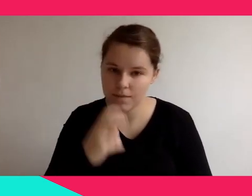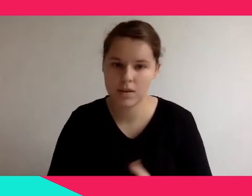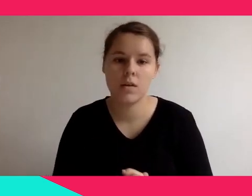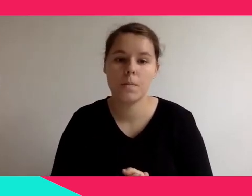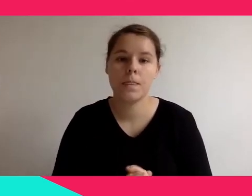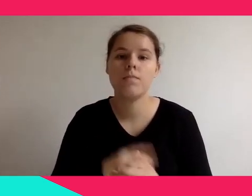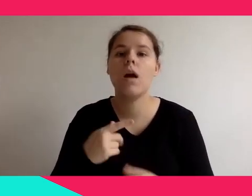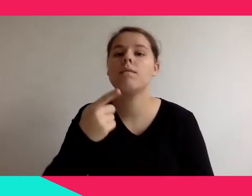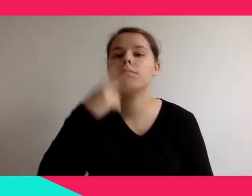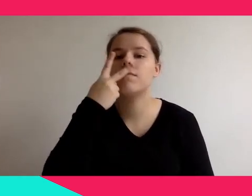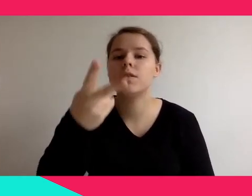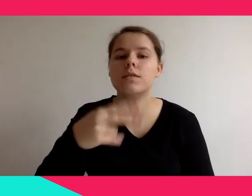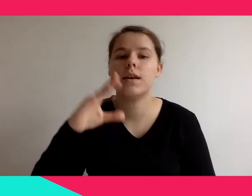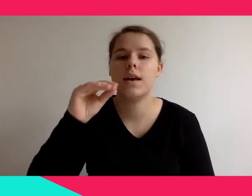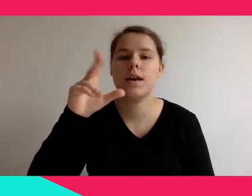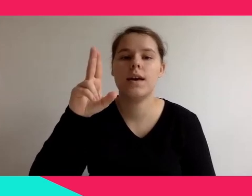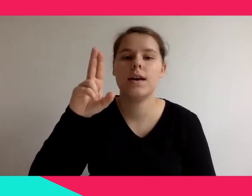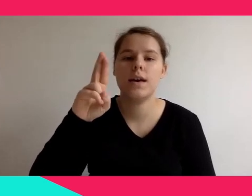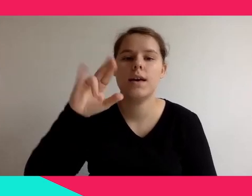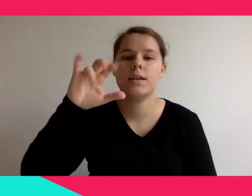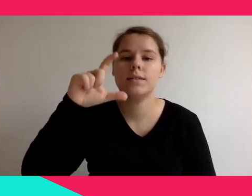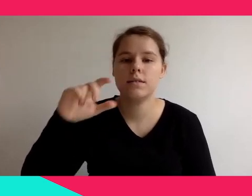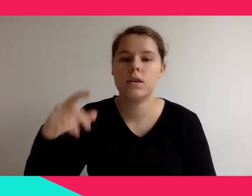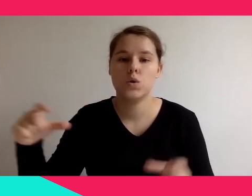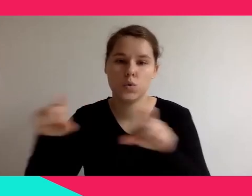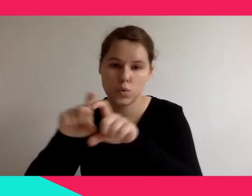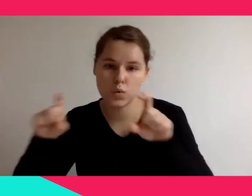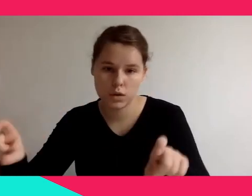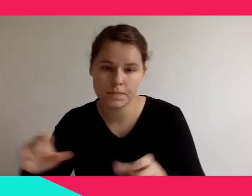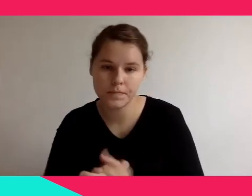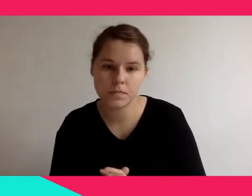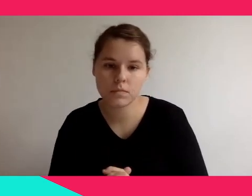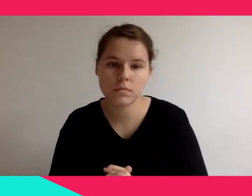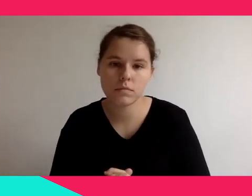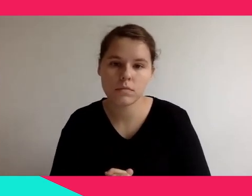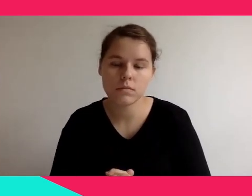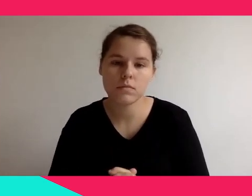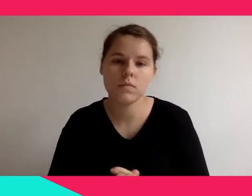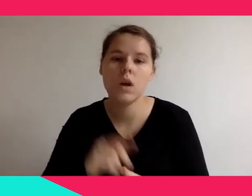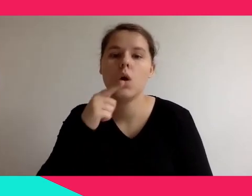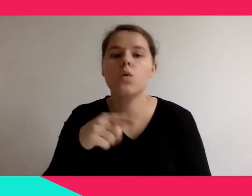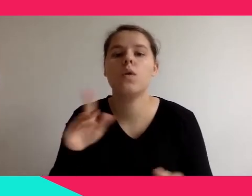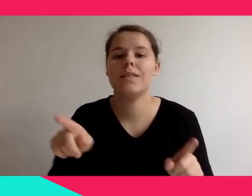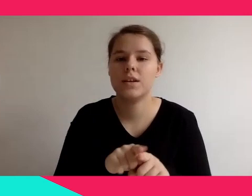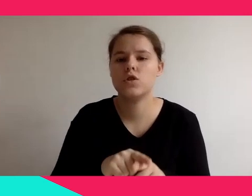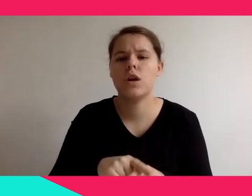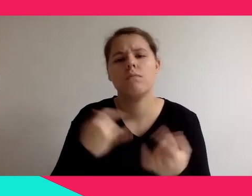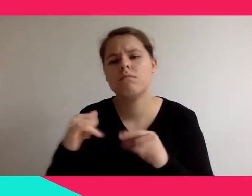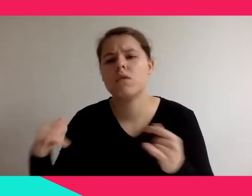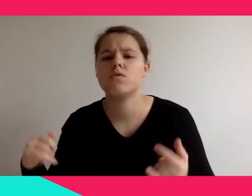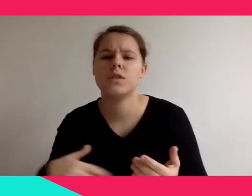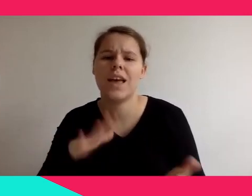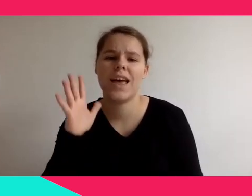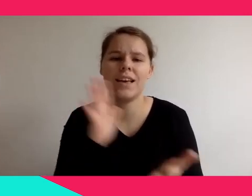and design magazines, home decoration magazines, and they are using images of the Rijksmuseum